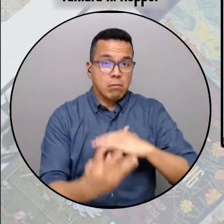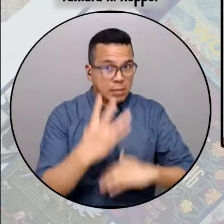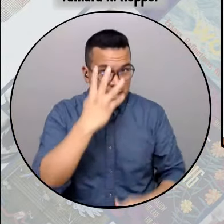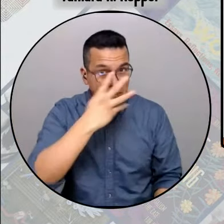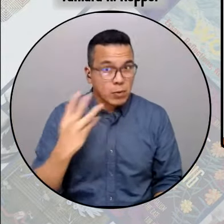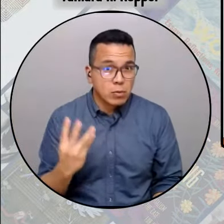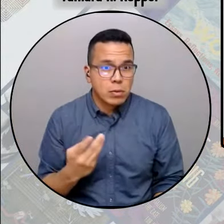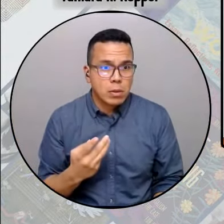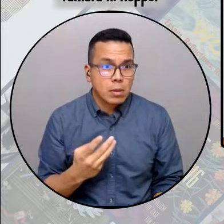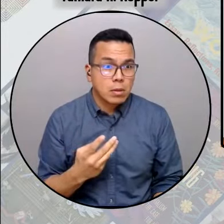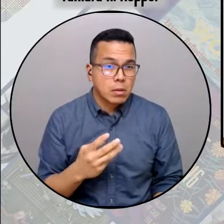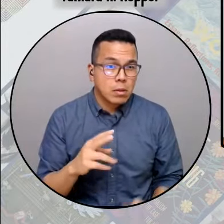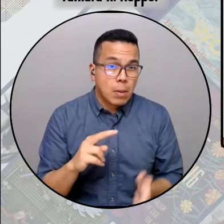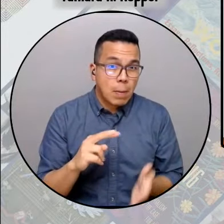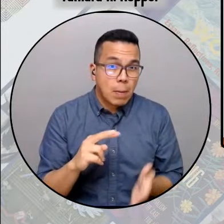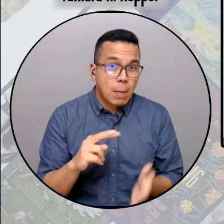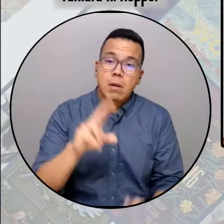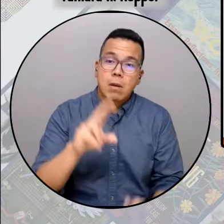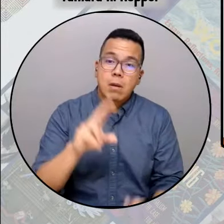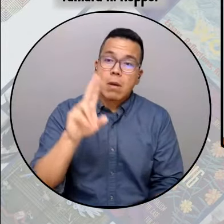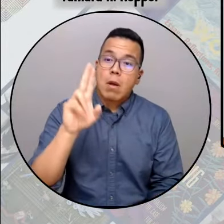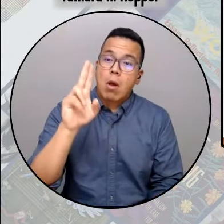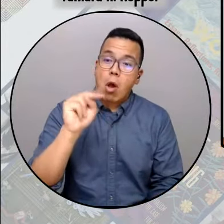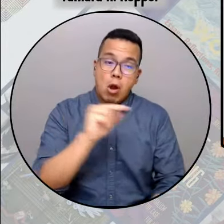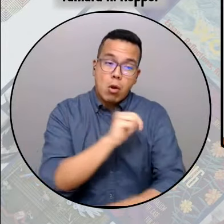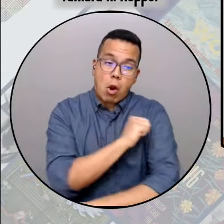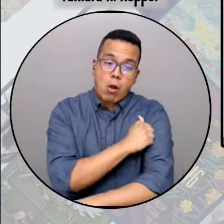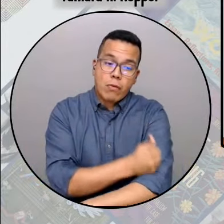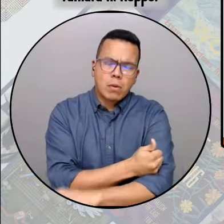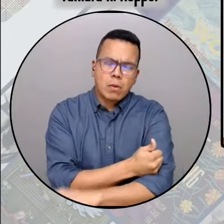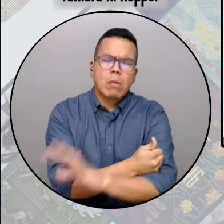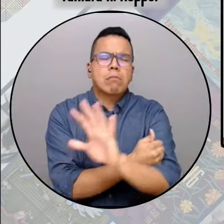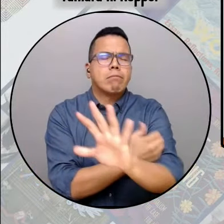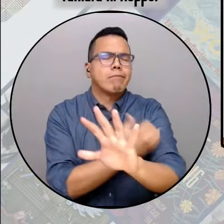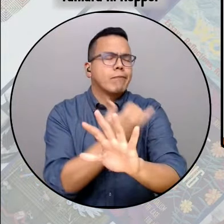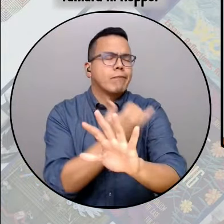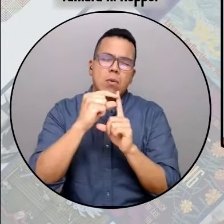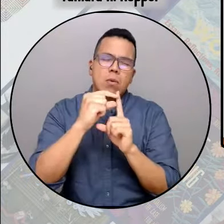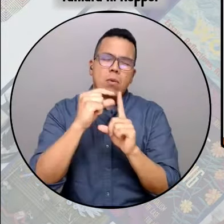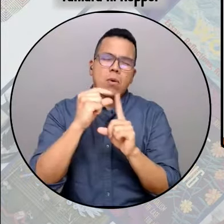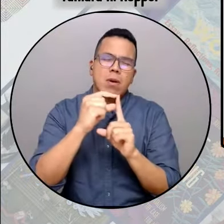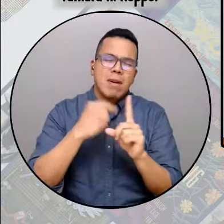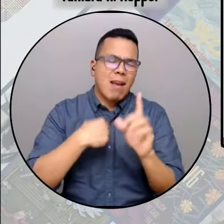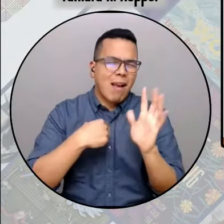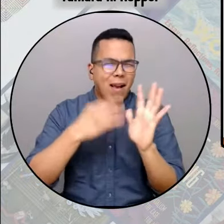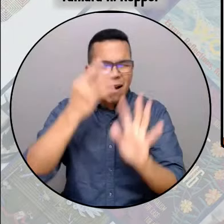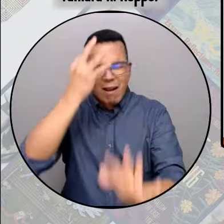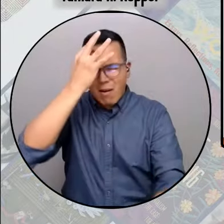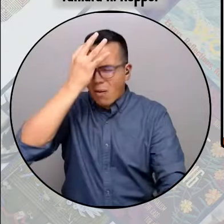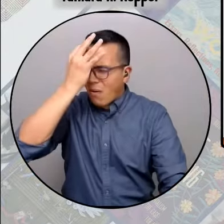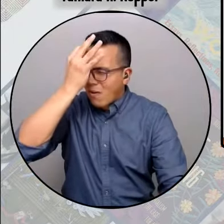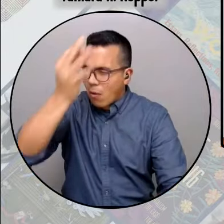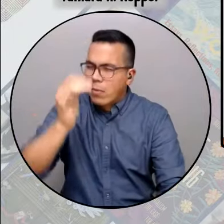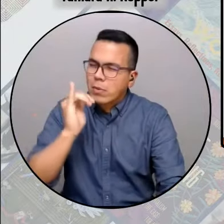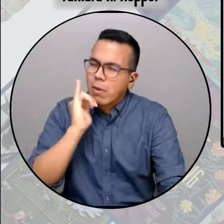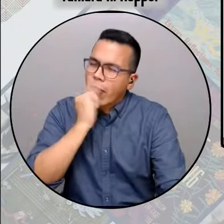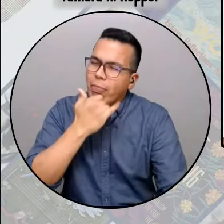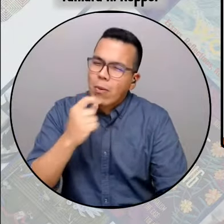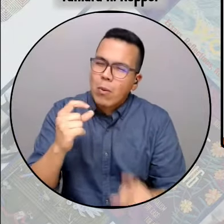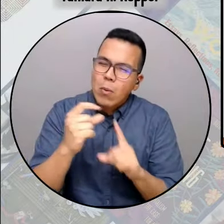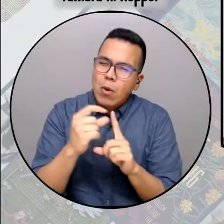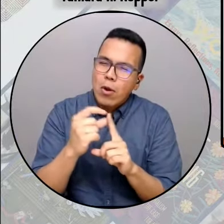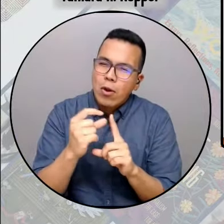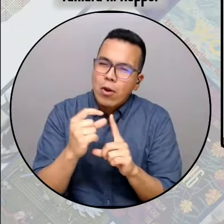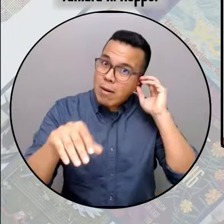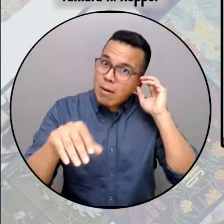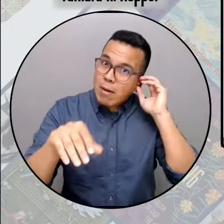so-called unauthorized? Well, I shouldn't say unauthorized because you know what? That's a trick. I almost walked into my own, you know, because we're going to learn what the